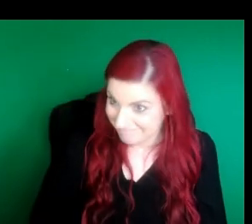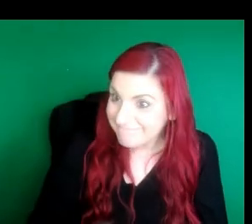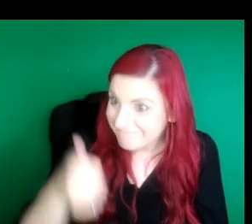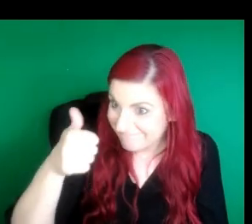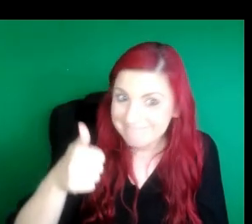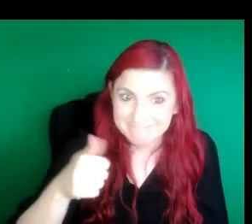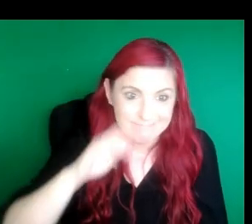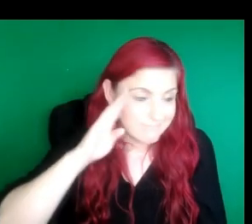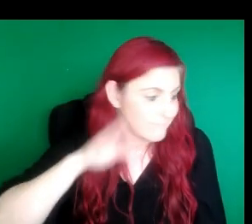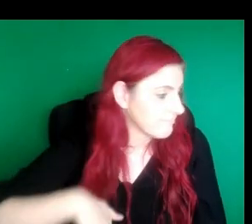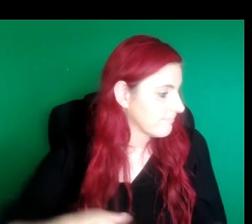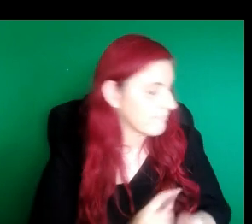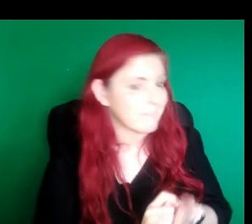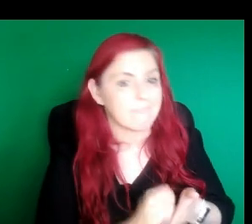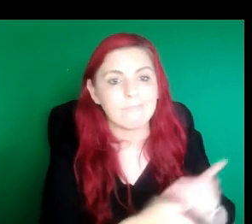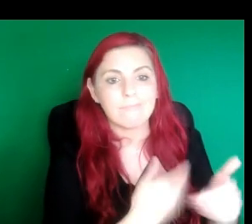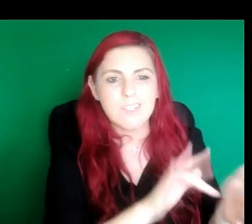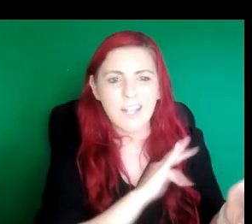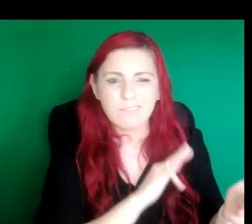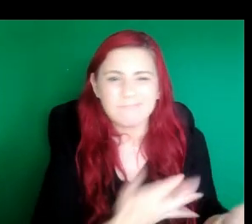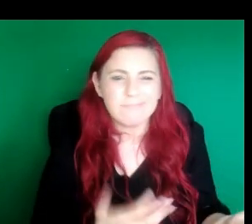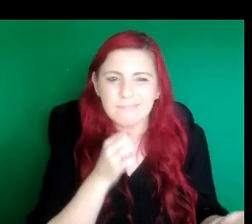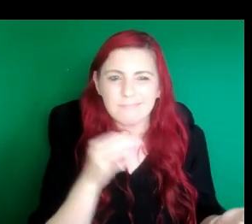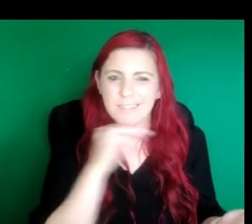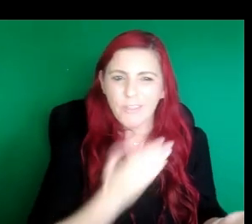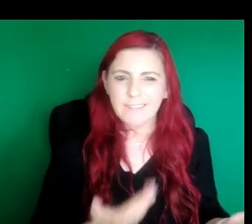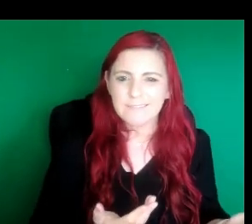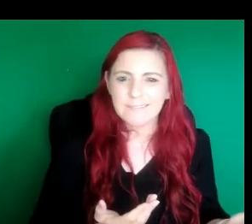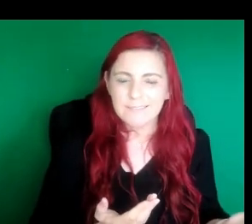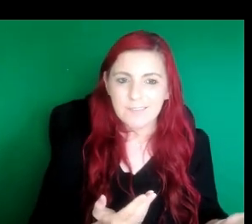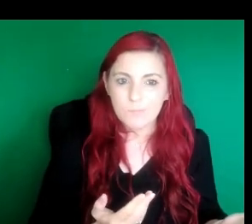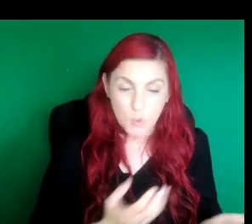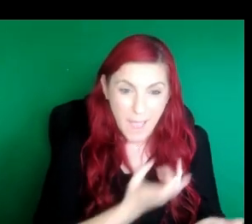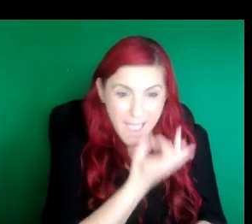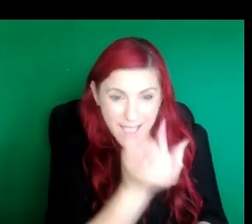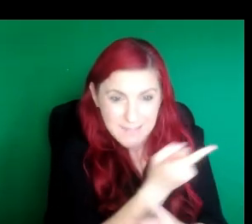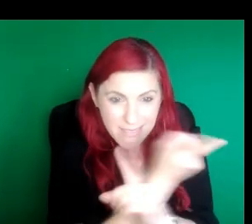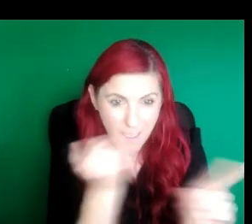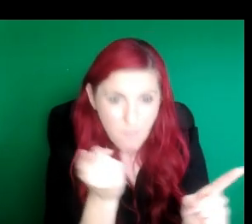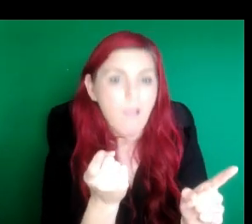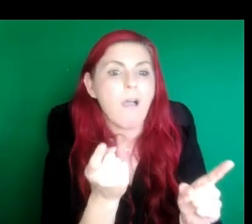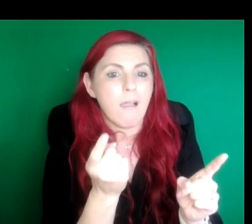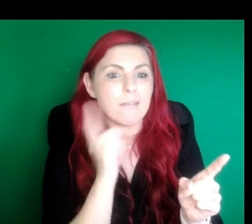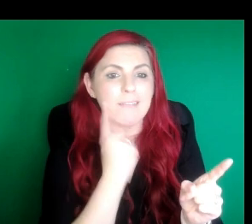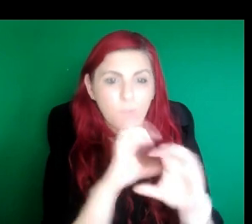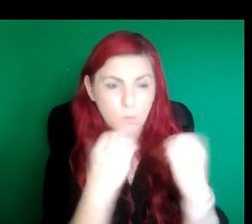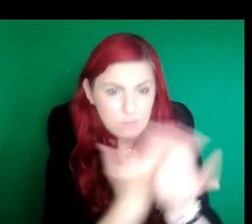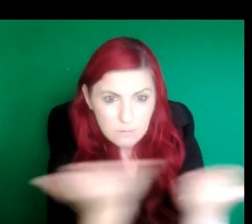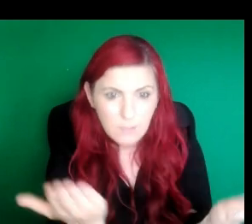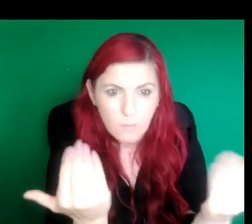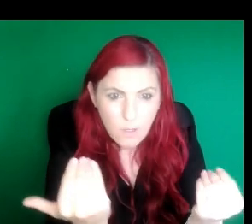what you're going to put in the Act beforehand, but actually to take that information from people and to listen to them and listen